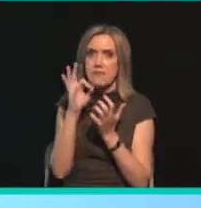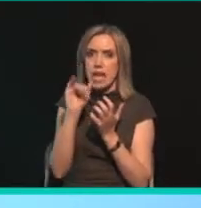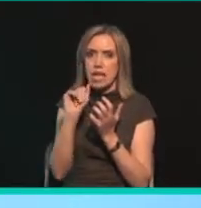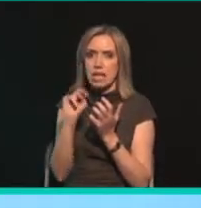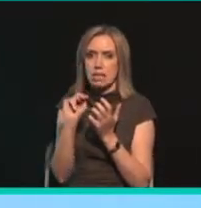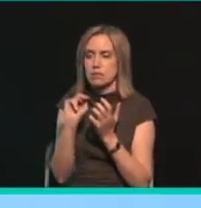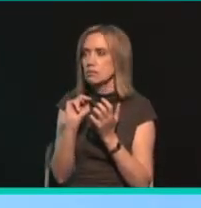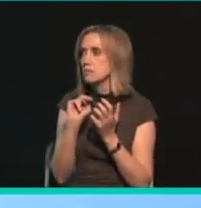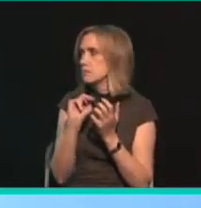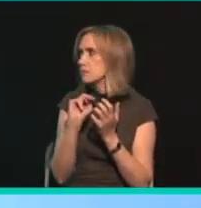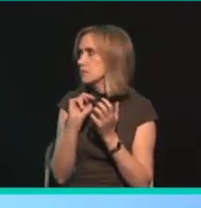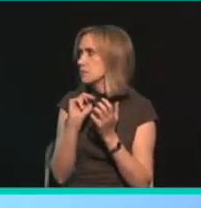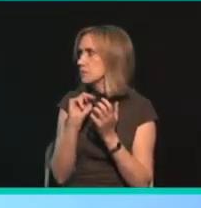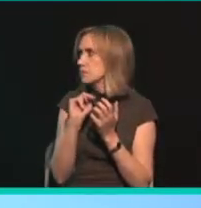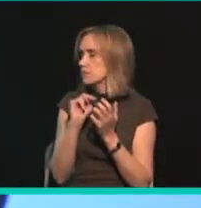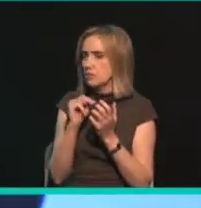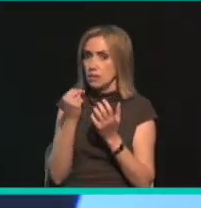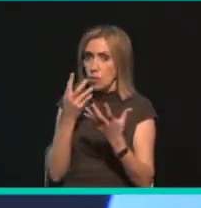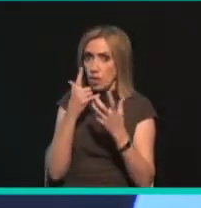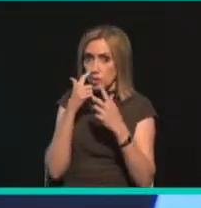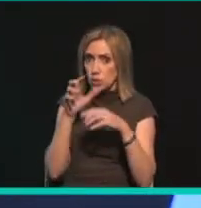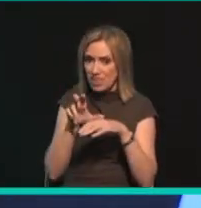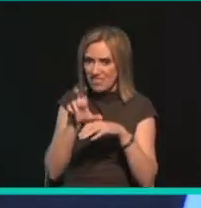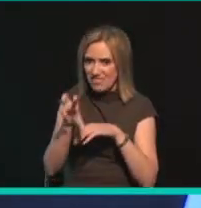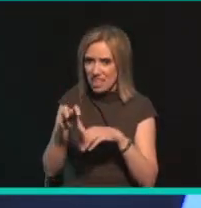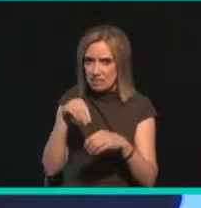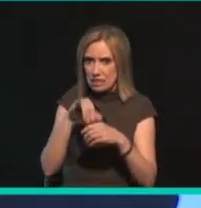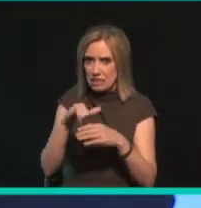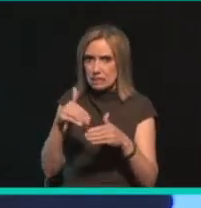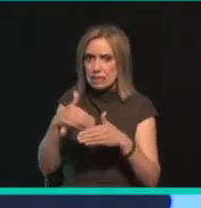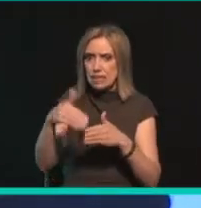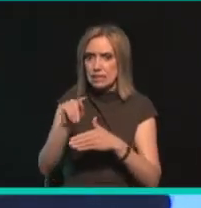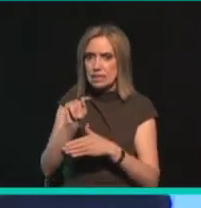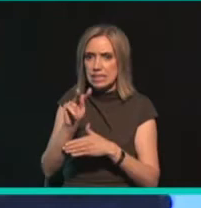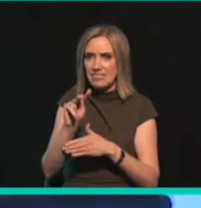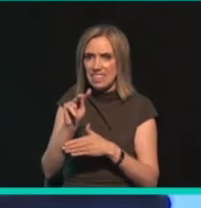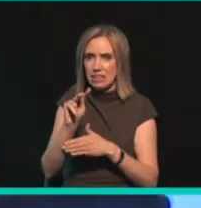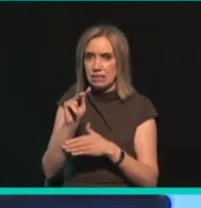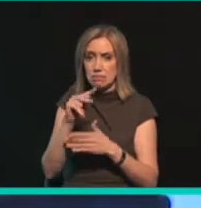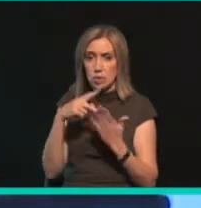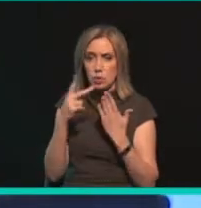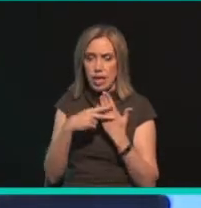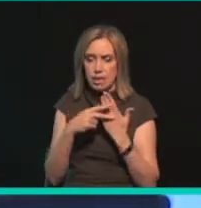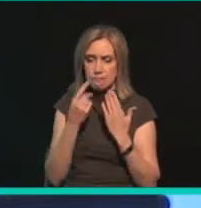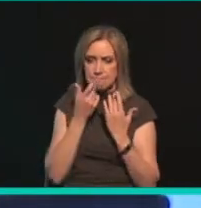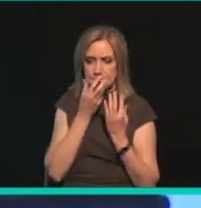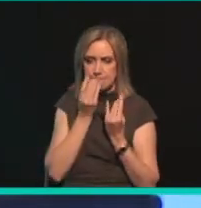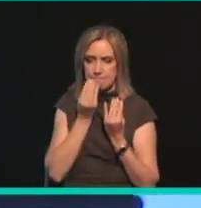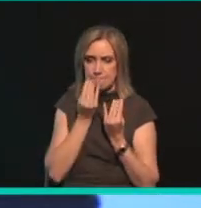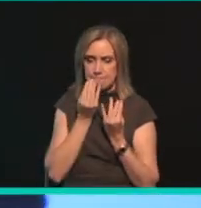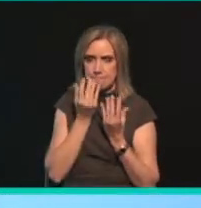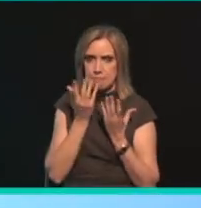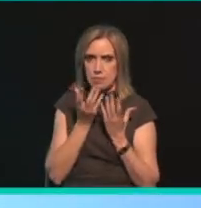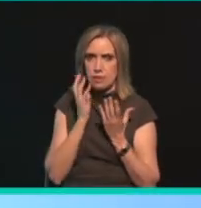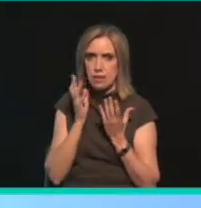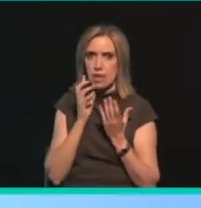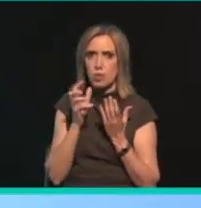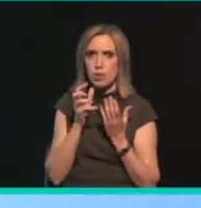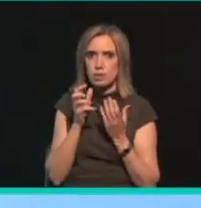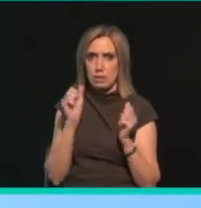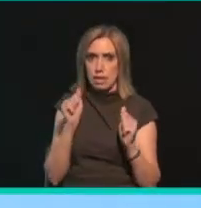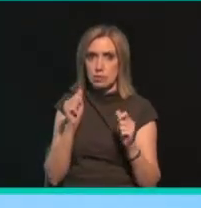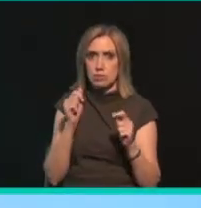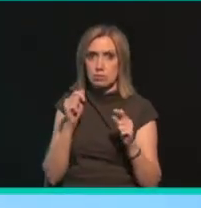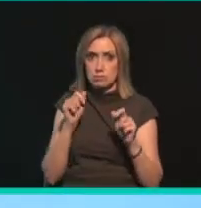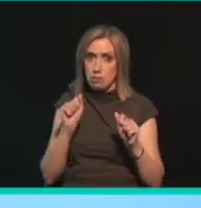to invest in this next TV series, that maybe that they would actually get the next smash